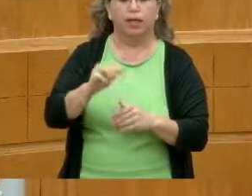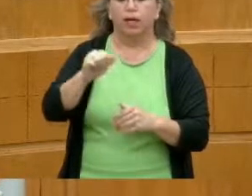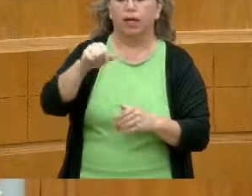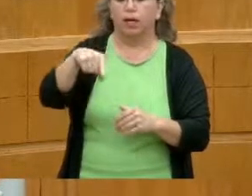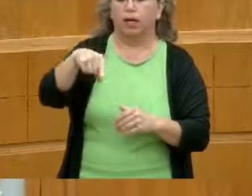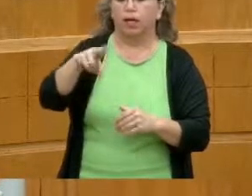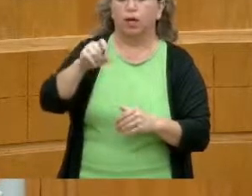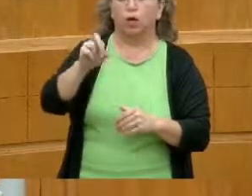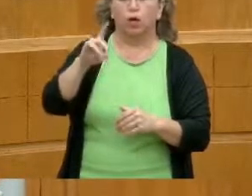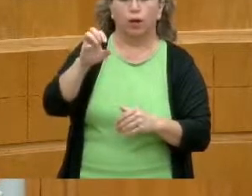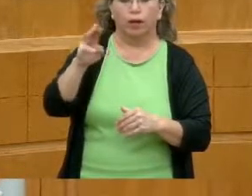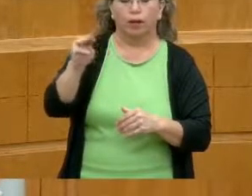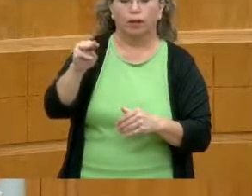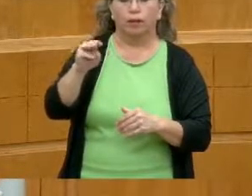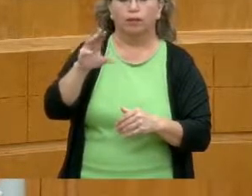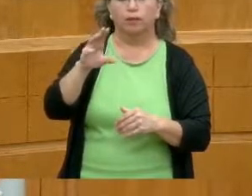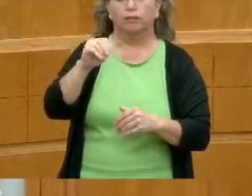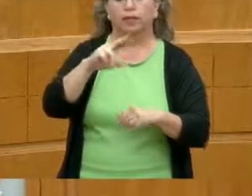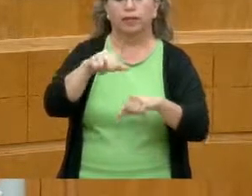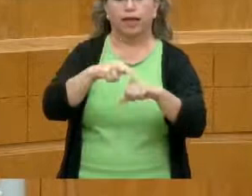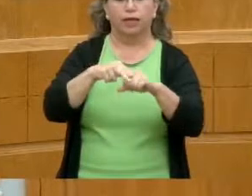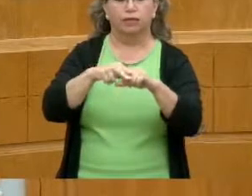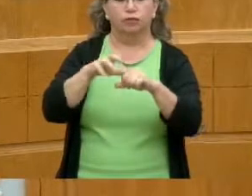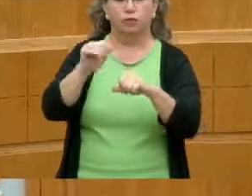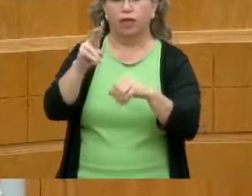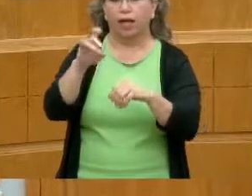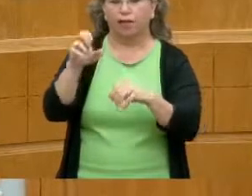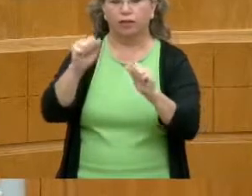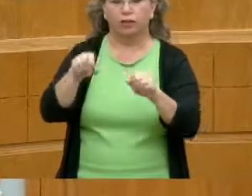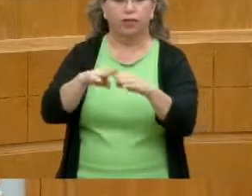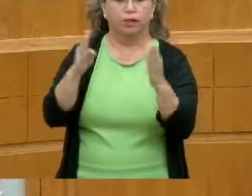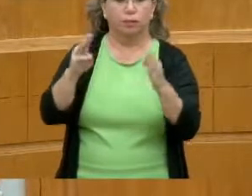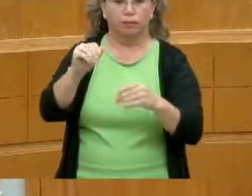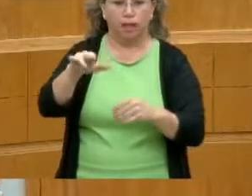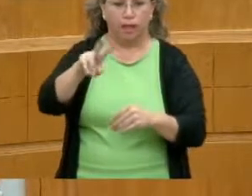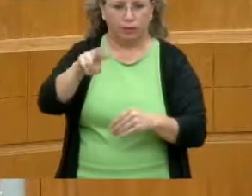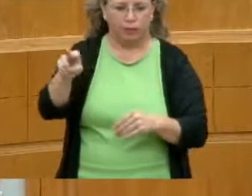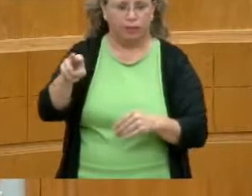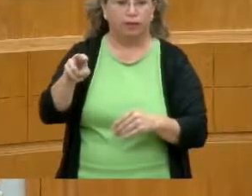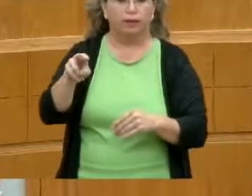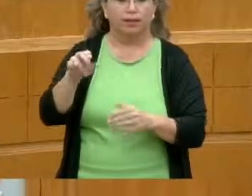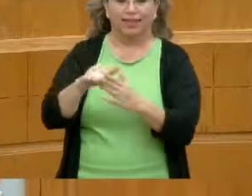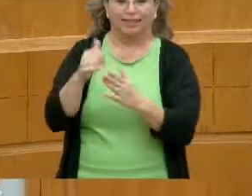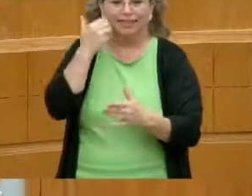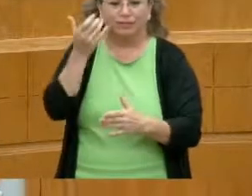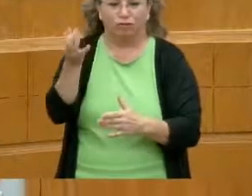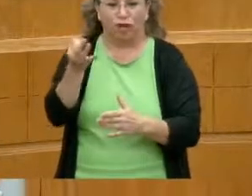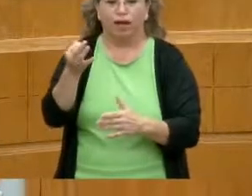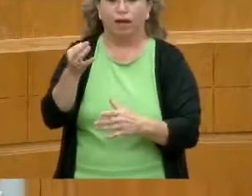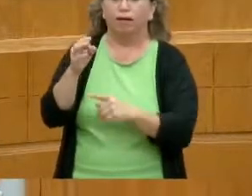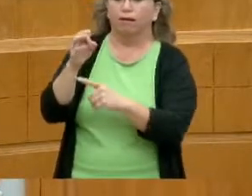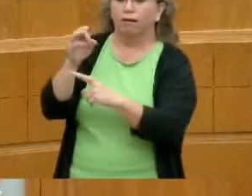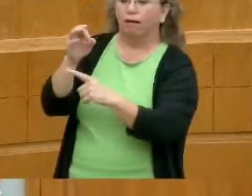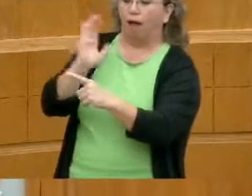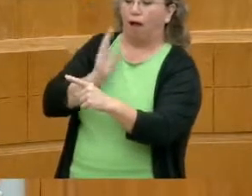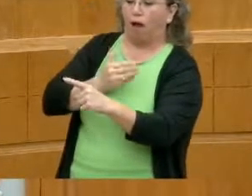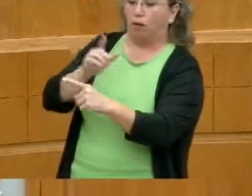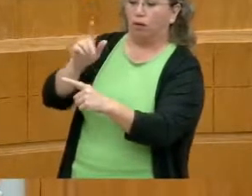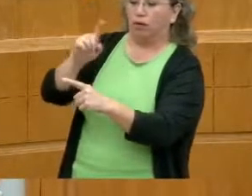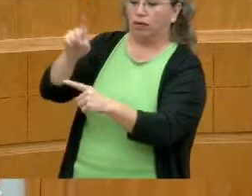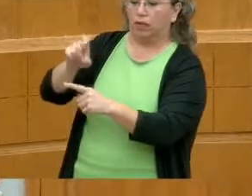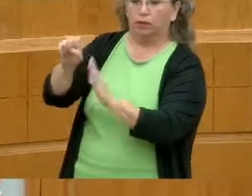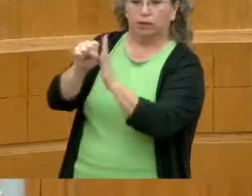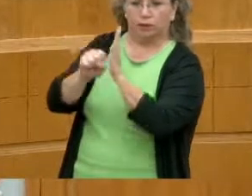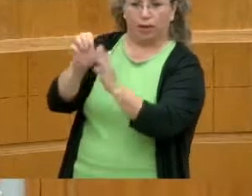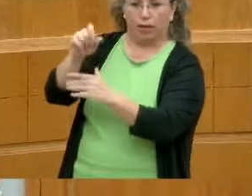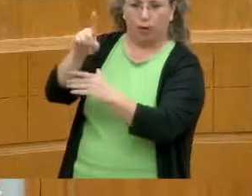Aquariums and natural caverns, May 22nd. That's this Friday, and Tom Schmid from the Texas State Aquarium confirmed that he